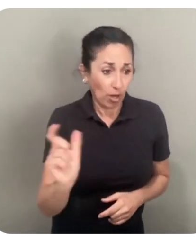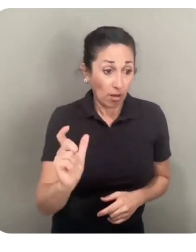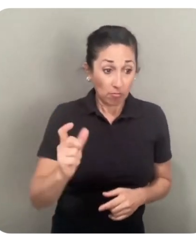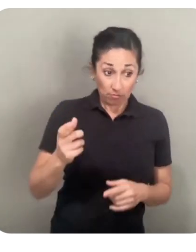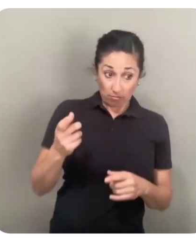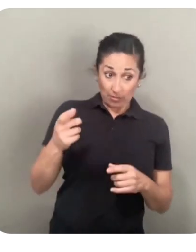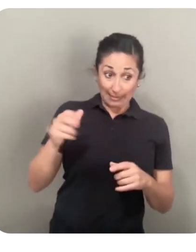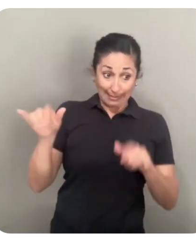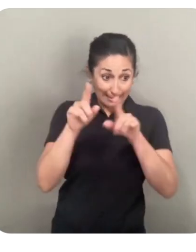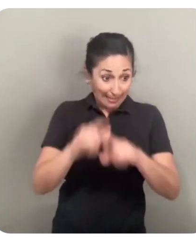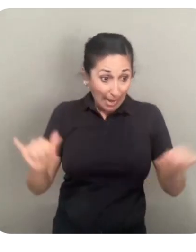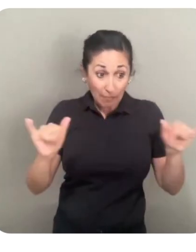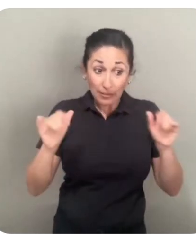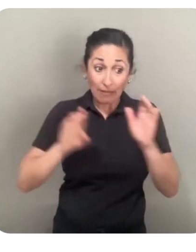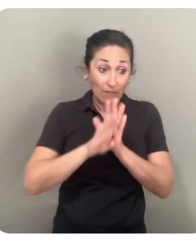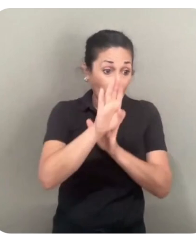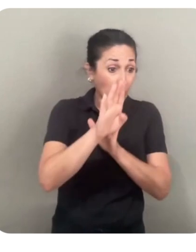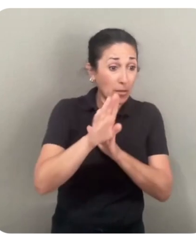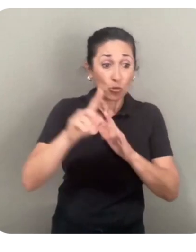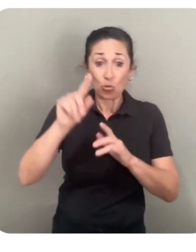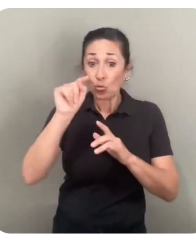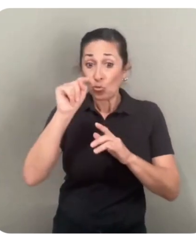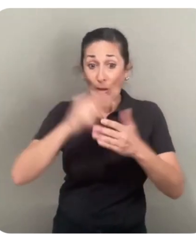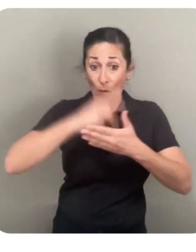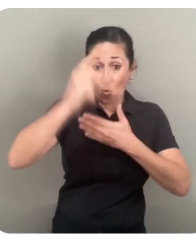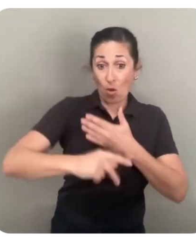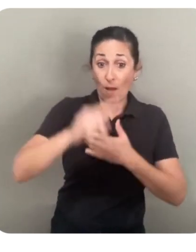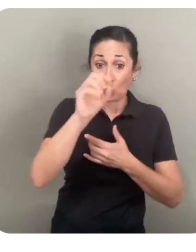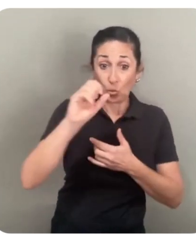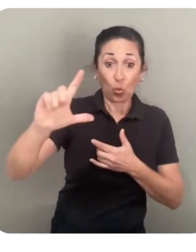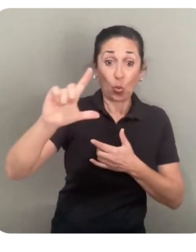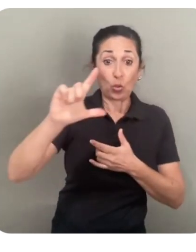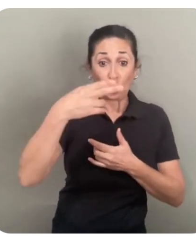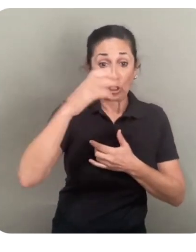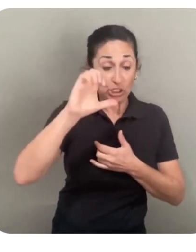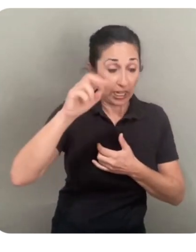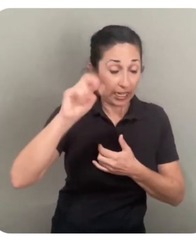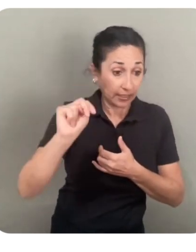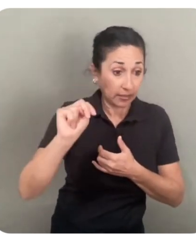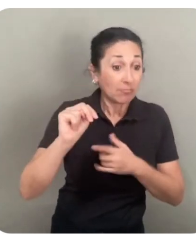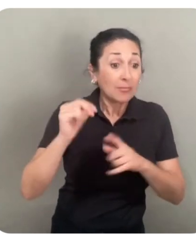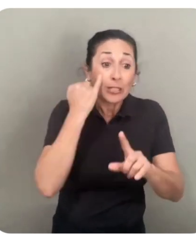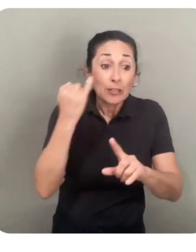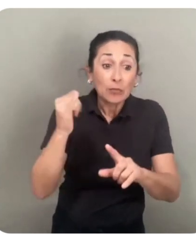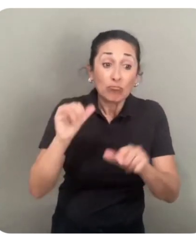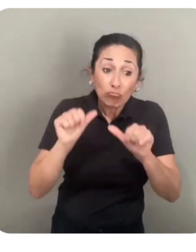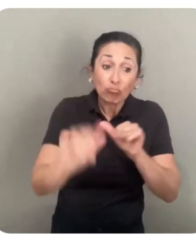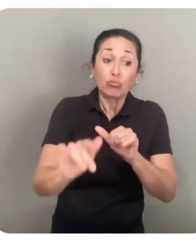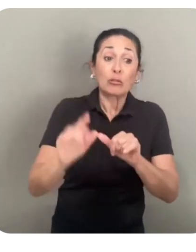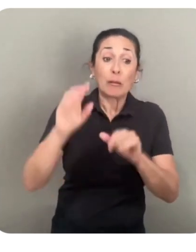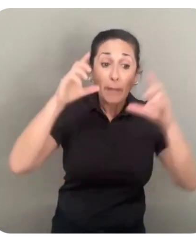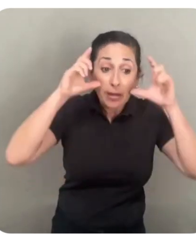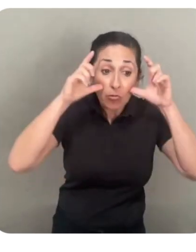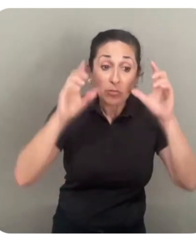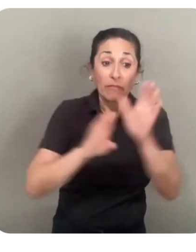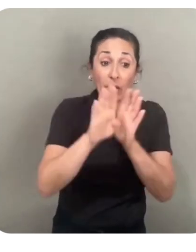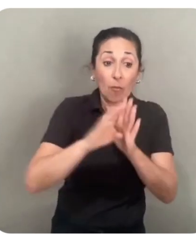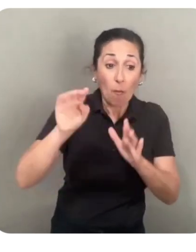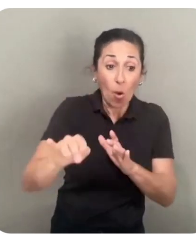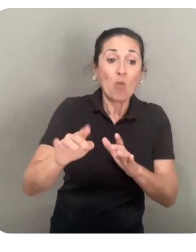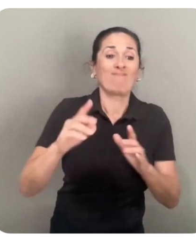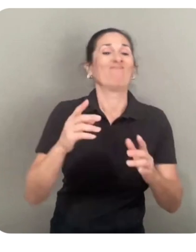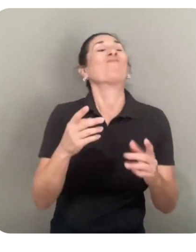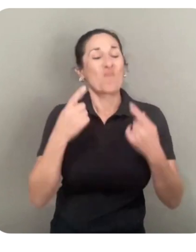the build to a MetaQuest in developer mode to verify it's working. If you're a web developer, our Chromium-based browser